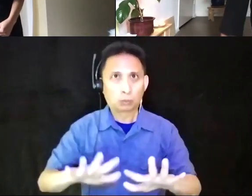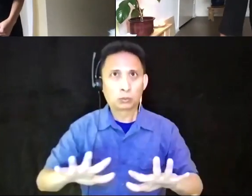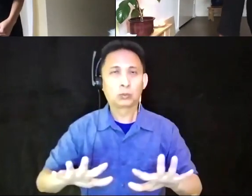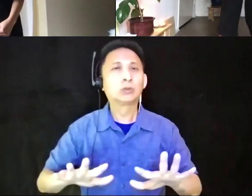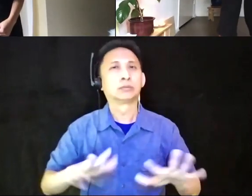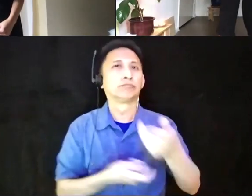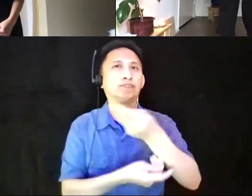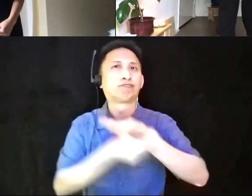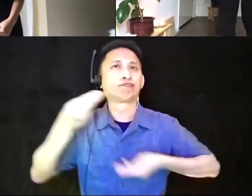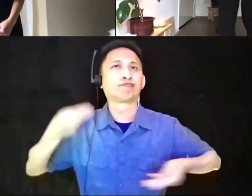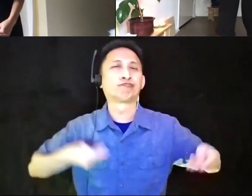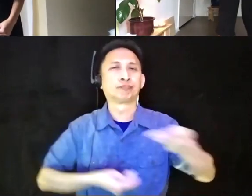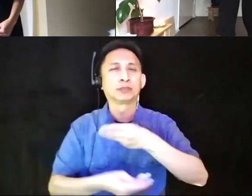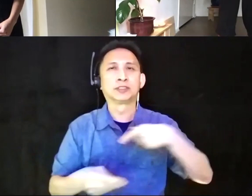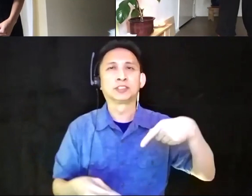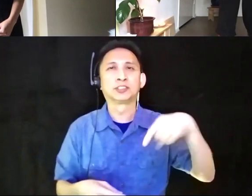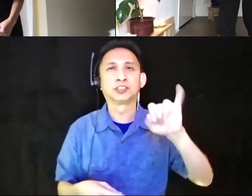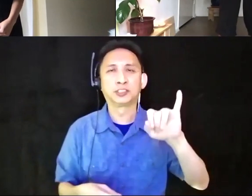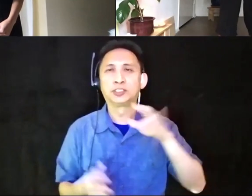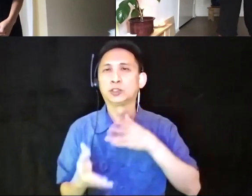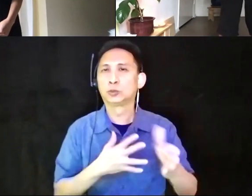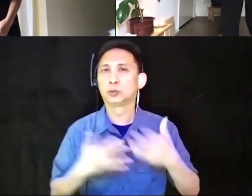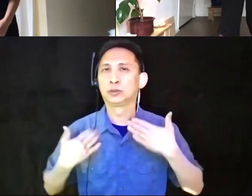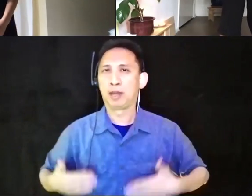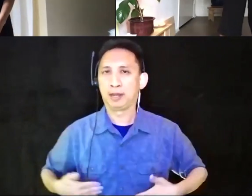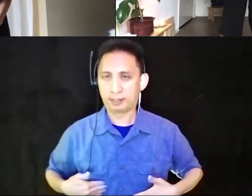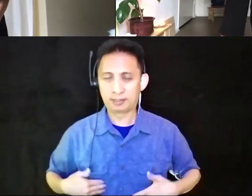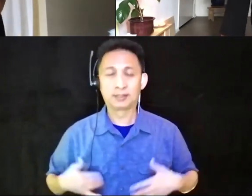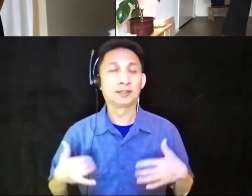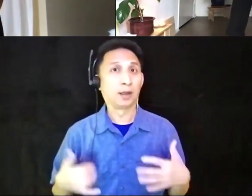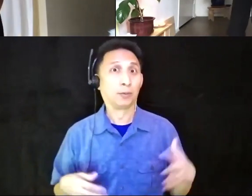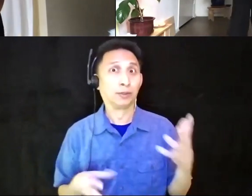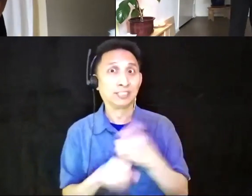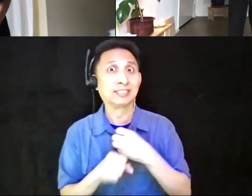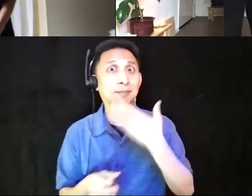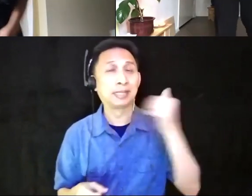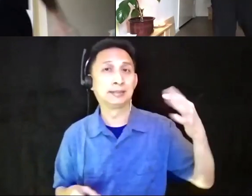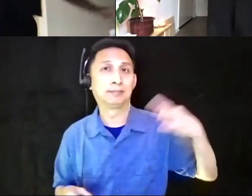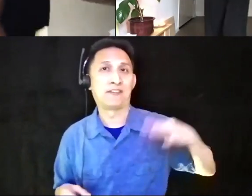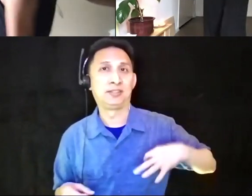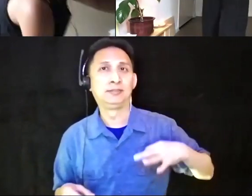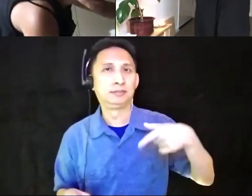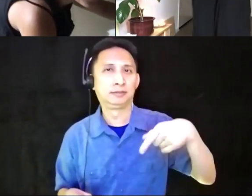ready to receive the benefits of our Qigong practice.